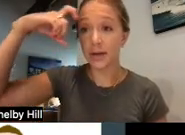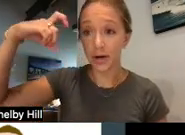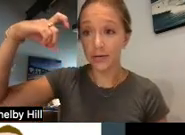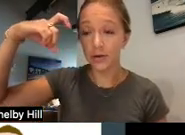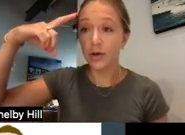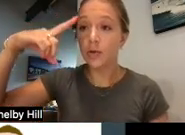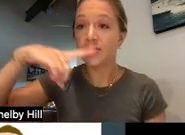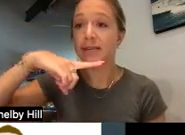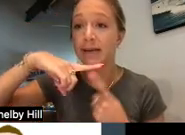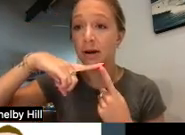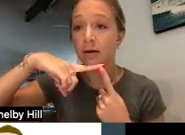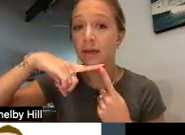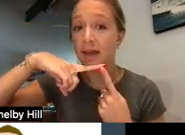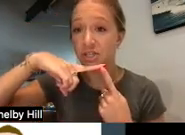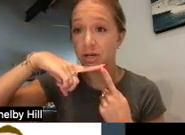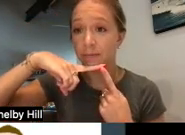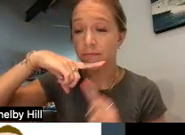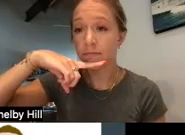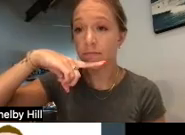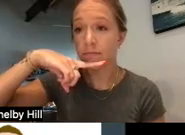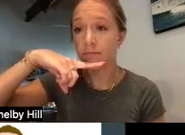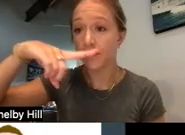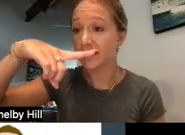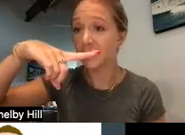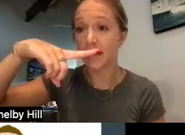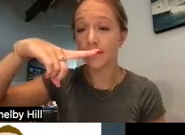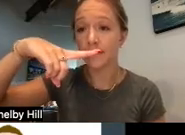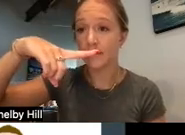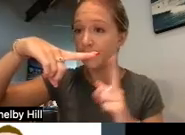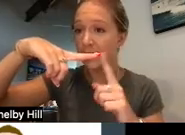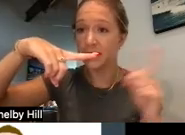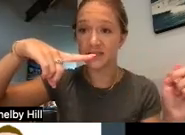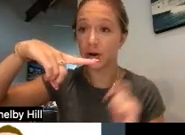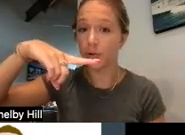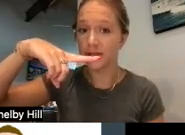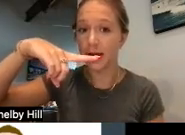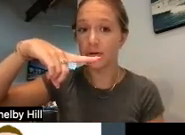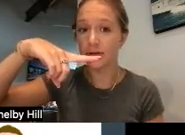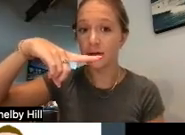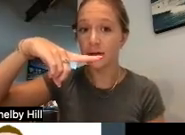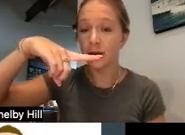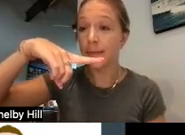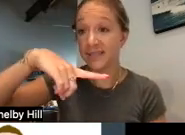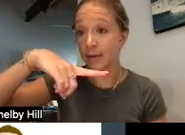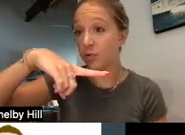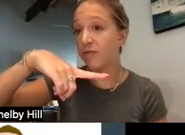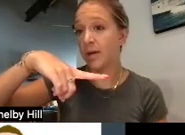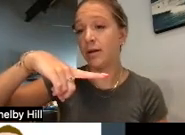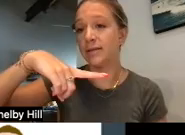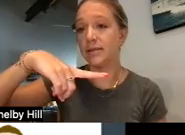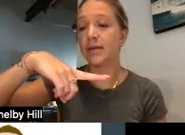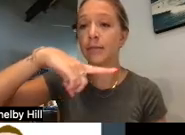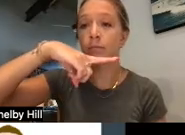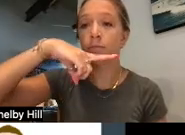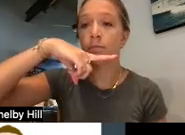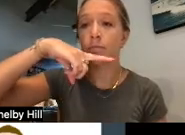ugly, summer. We see here the hand shape remains the same. My index finger pointed out. My sign movement